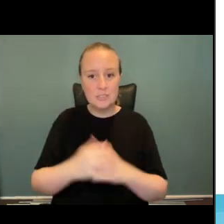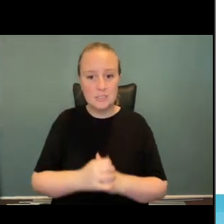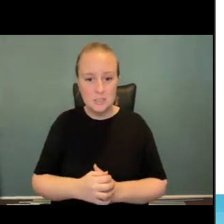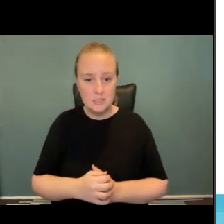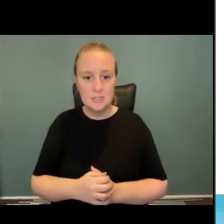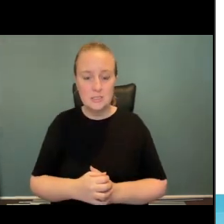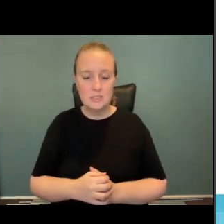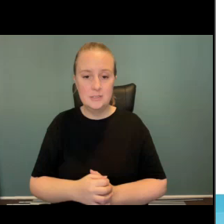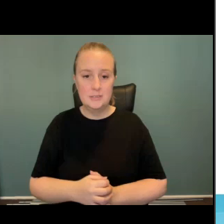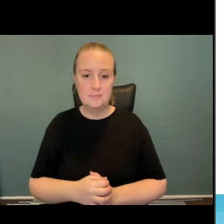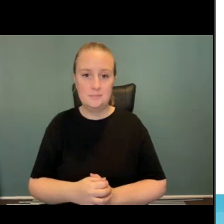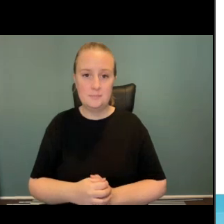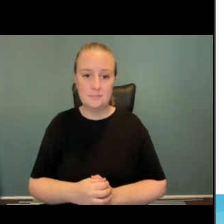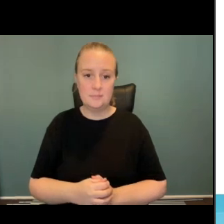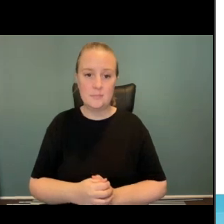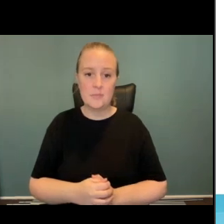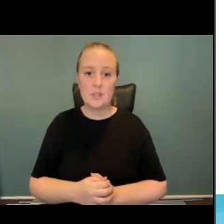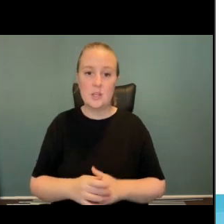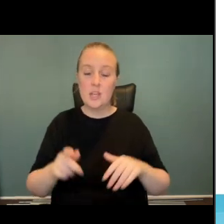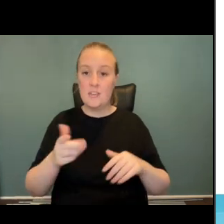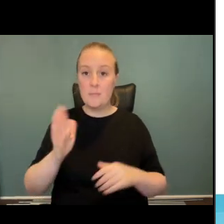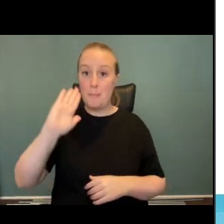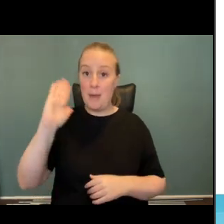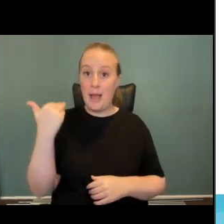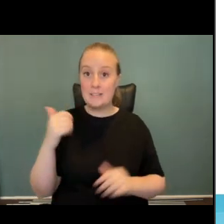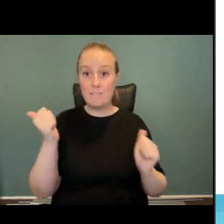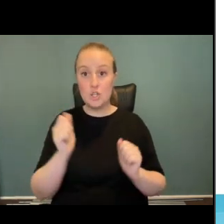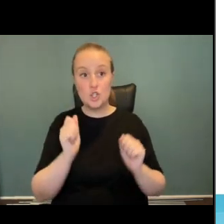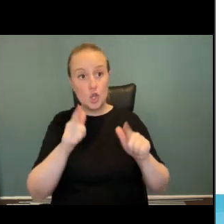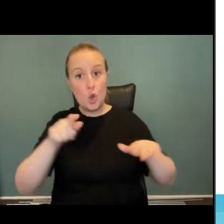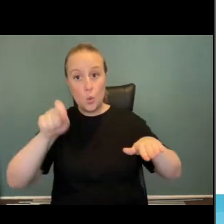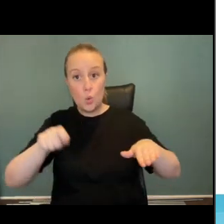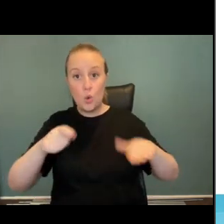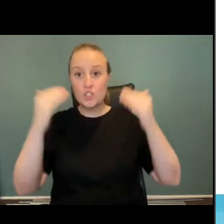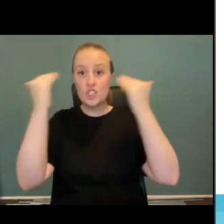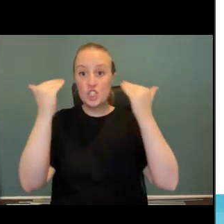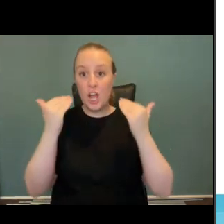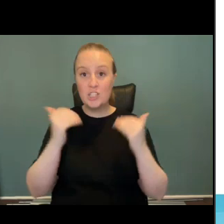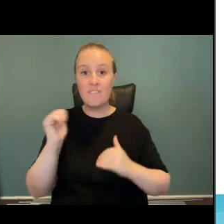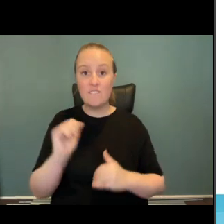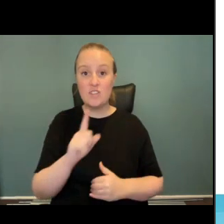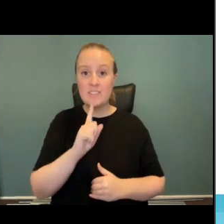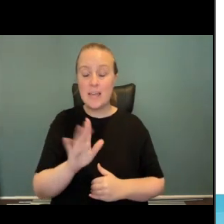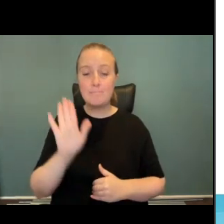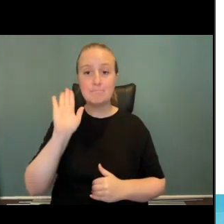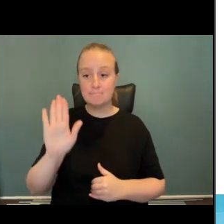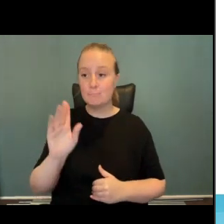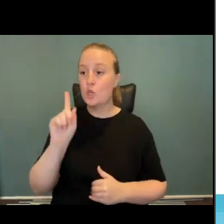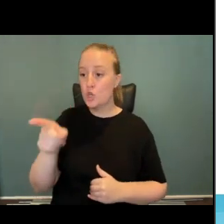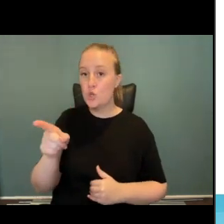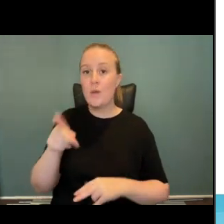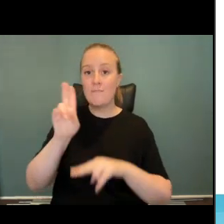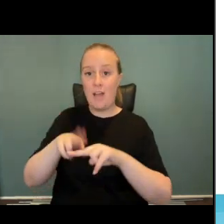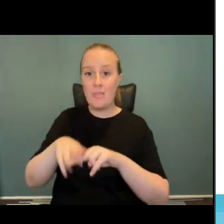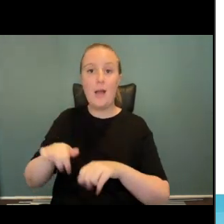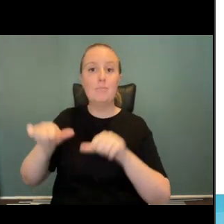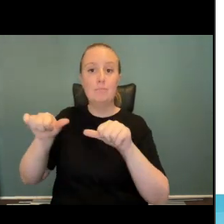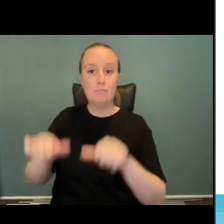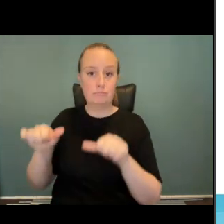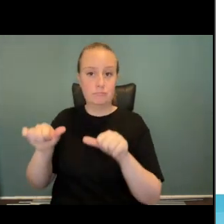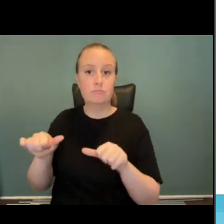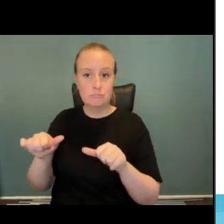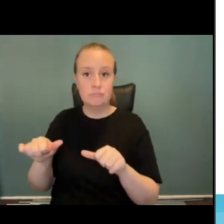finding of a court. So we've gone through the court process. The judge has actually said, nope, you are dad. That's a legal presumption. And